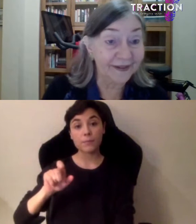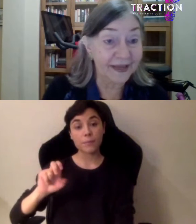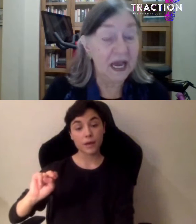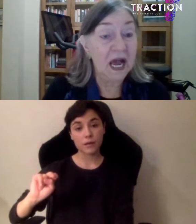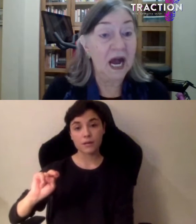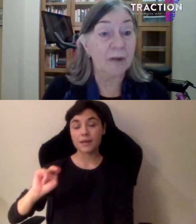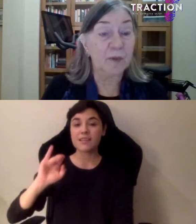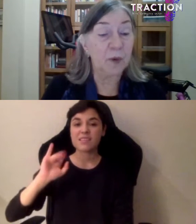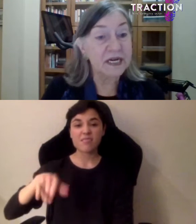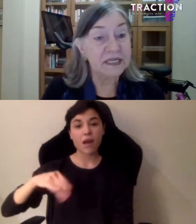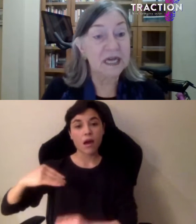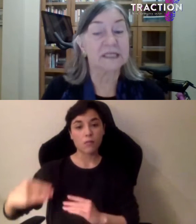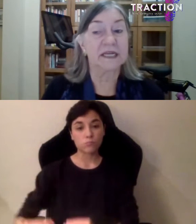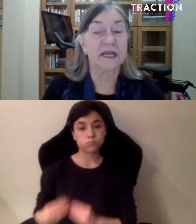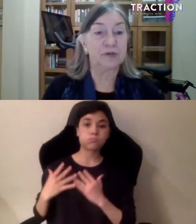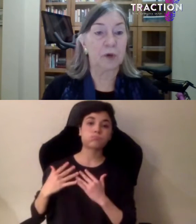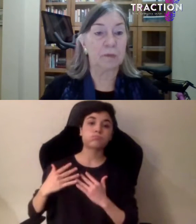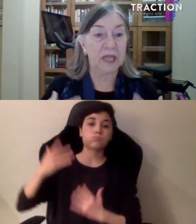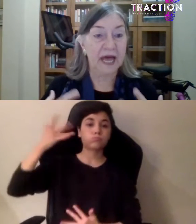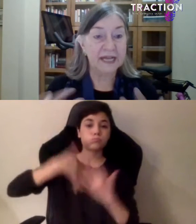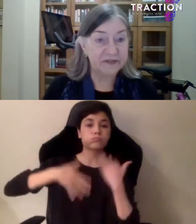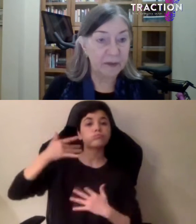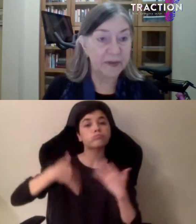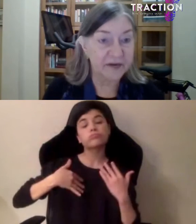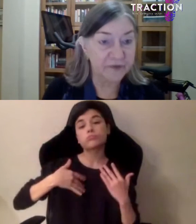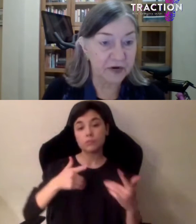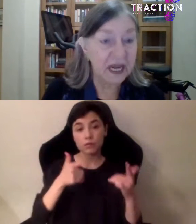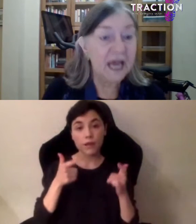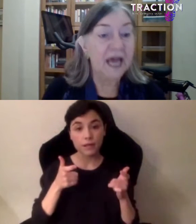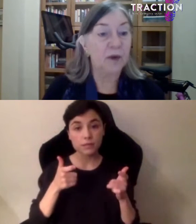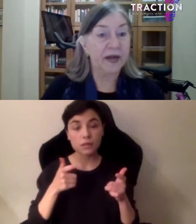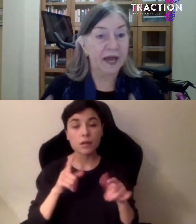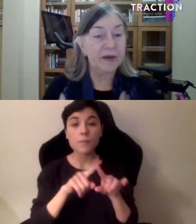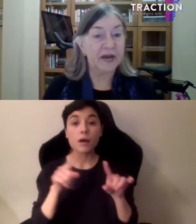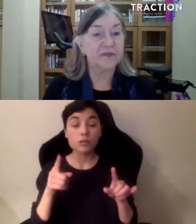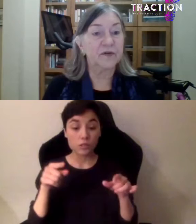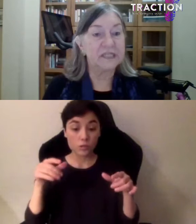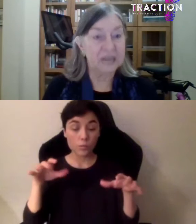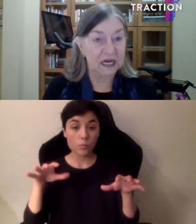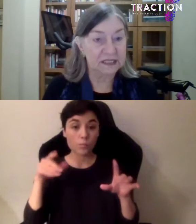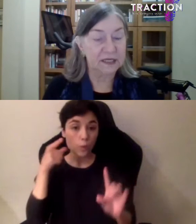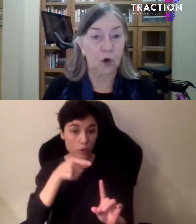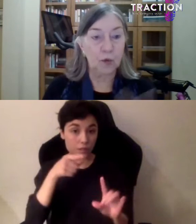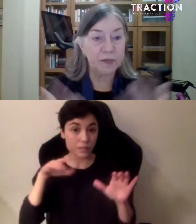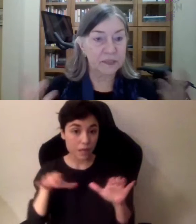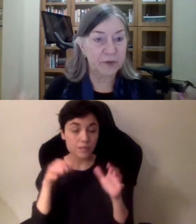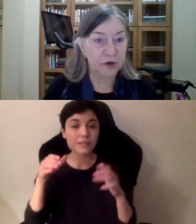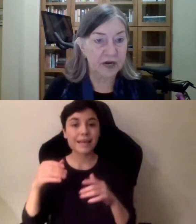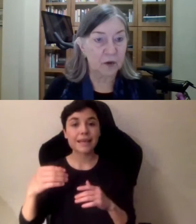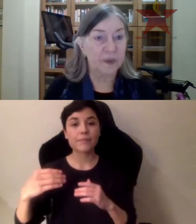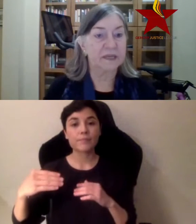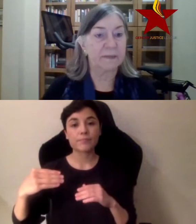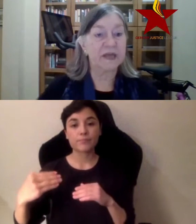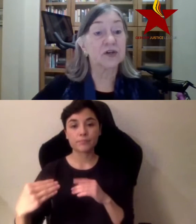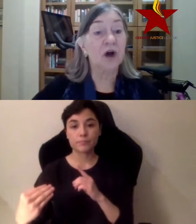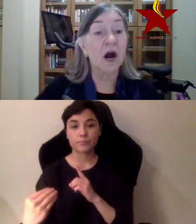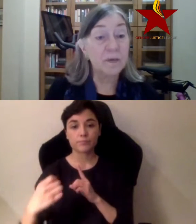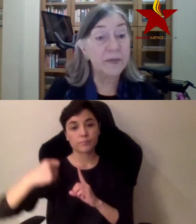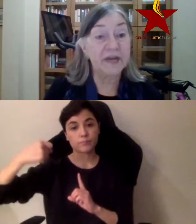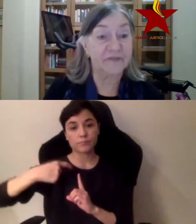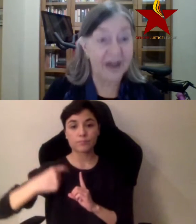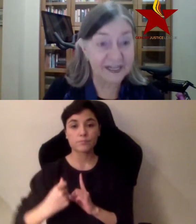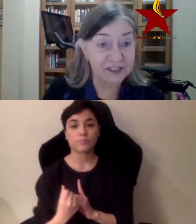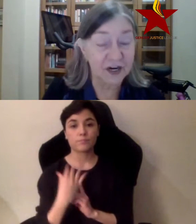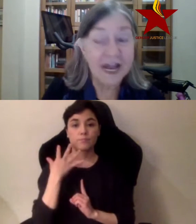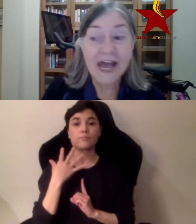very quickly. But what it does is it gives you a blast of epinephrine, and what epinephrine does is it opens up your airways, it makes your